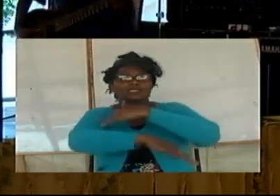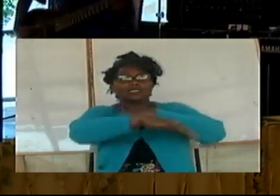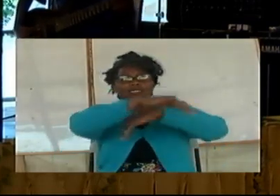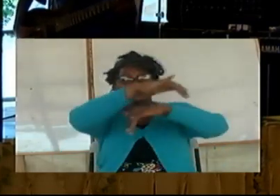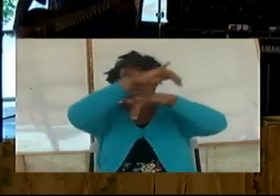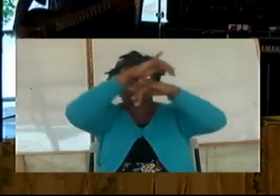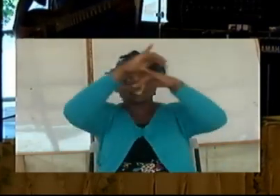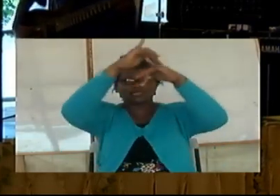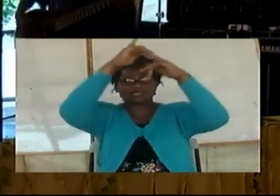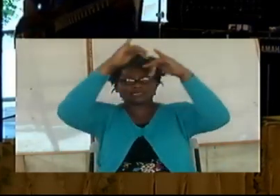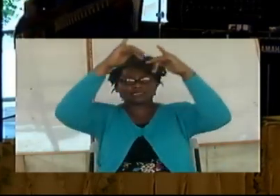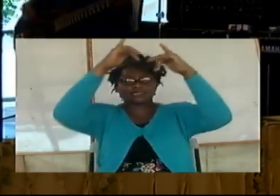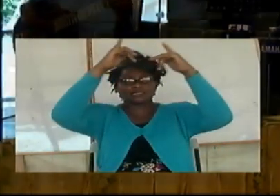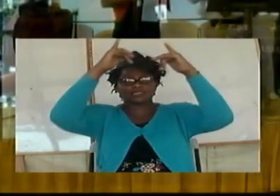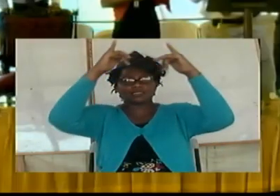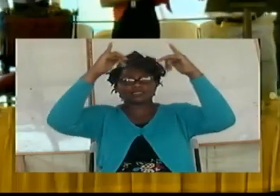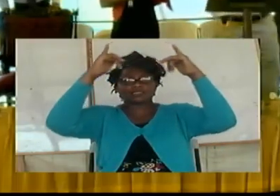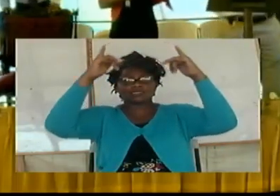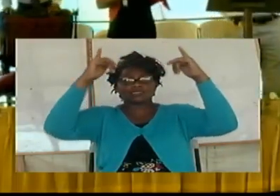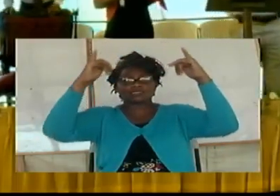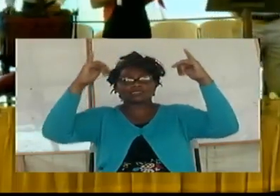majesty.